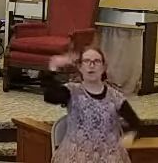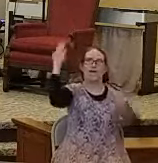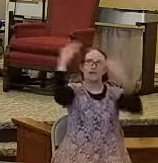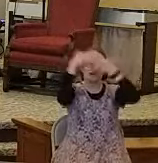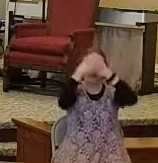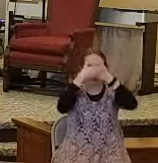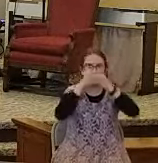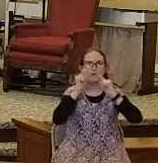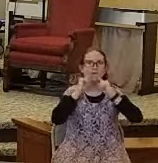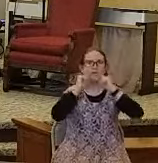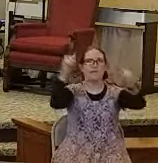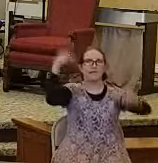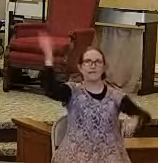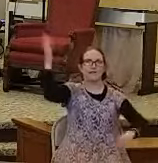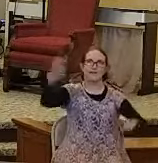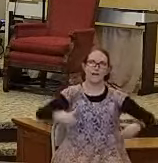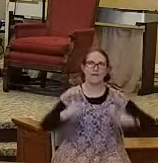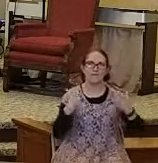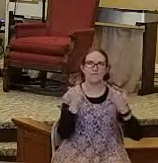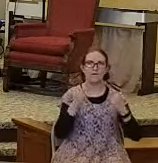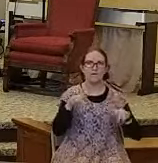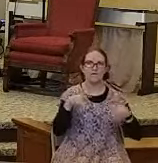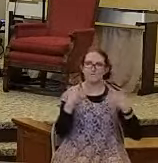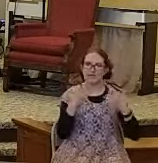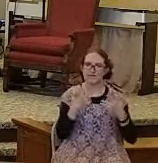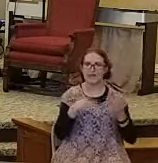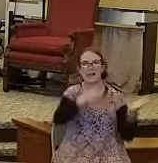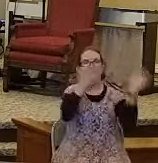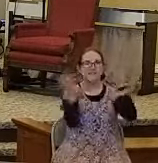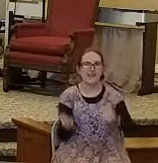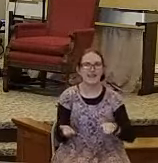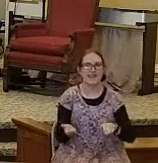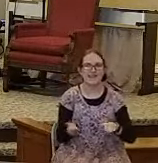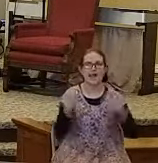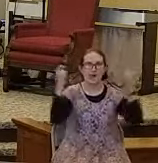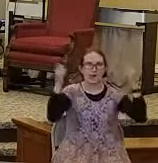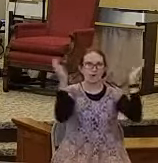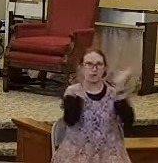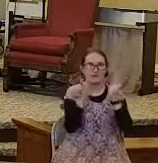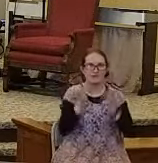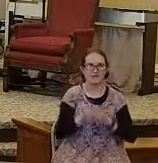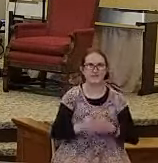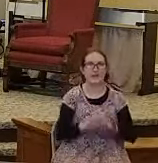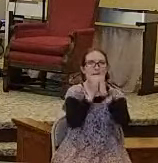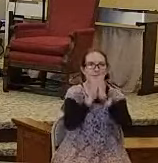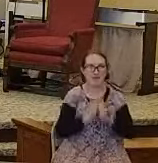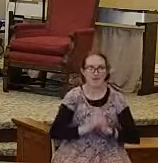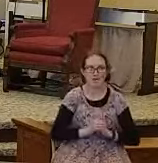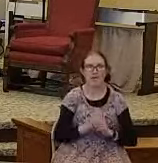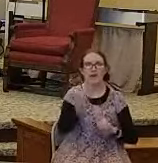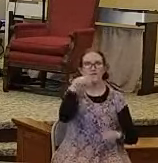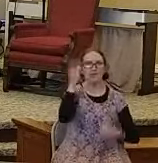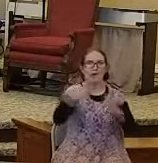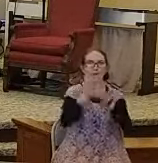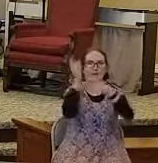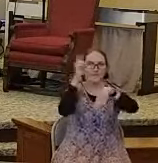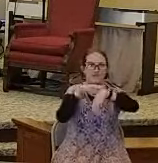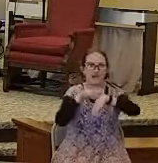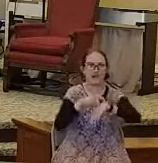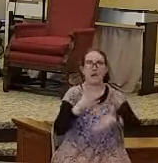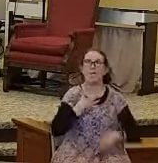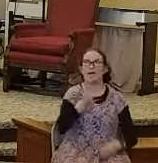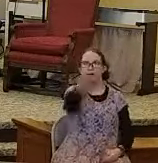darkness will speak life into what seems like death. Hallelujah, Jesus. Amen. I say it all the time,